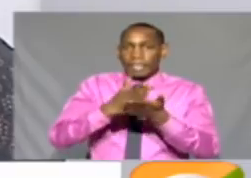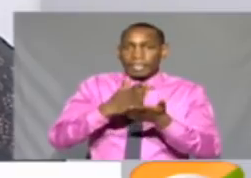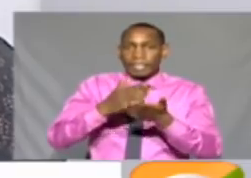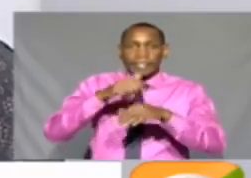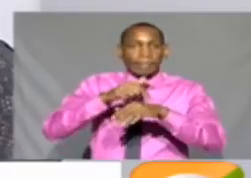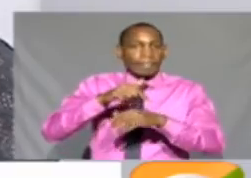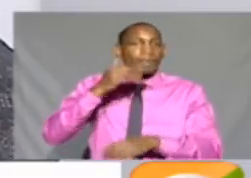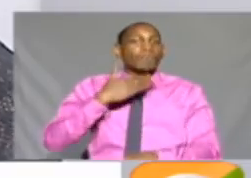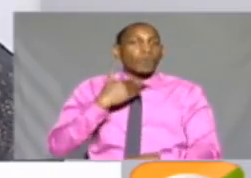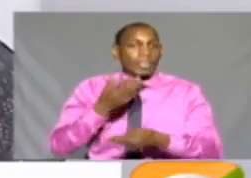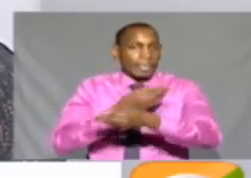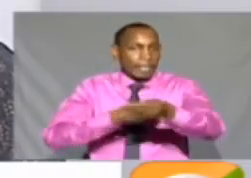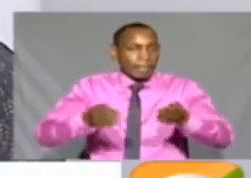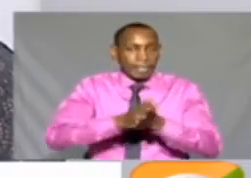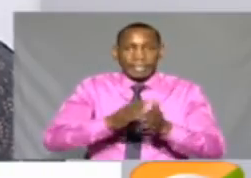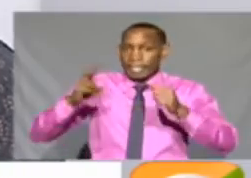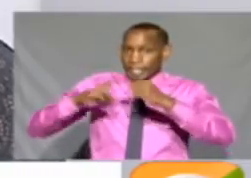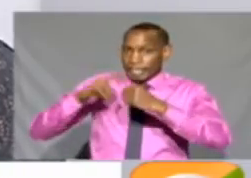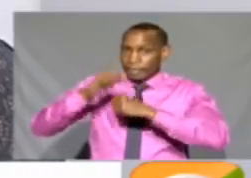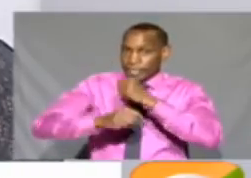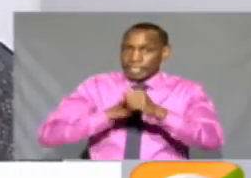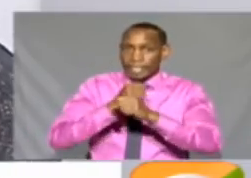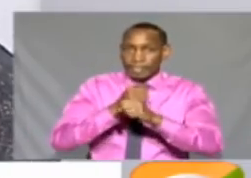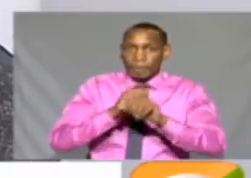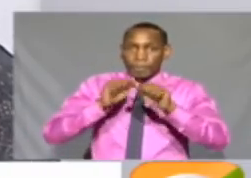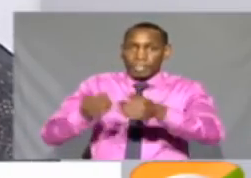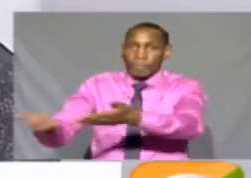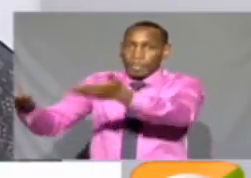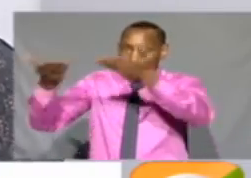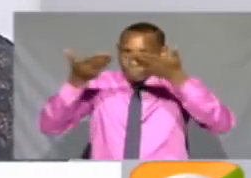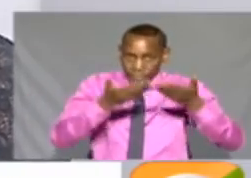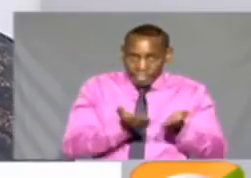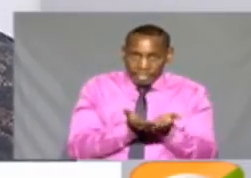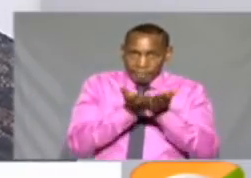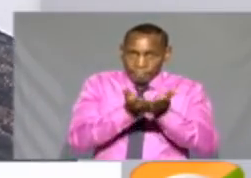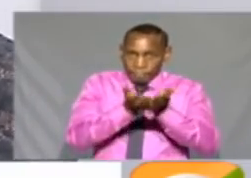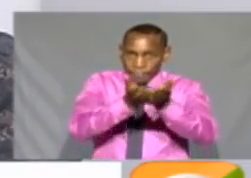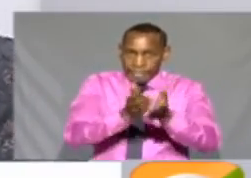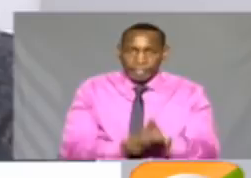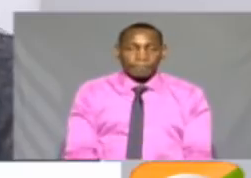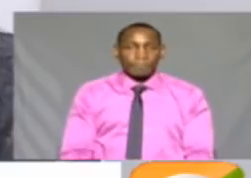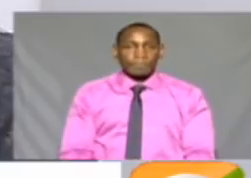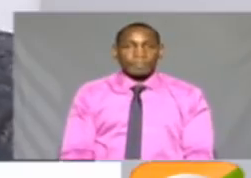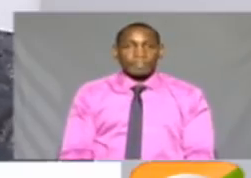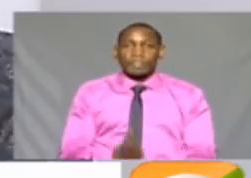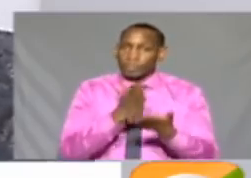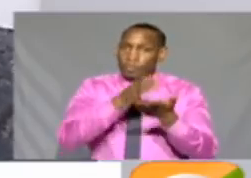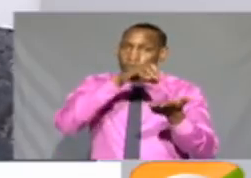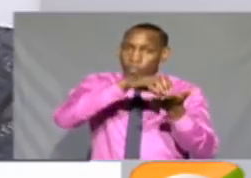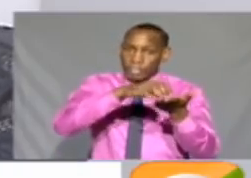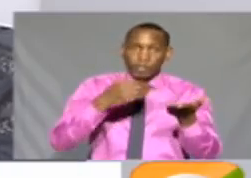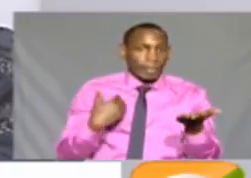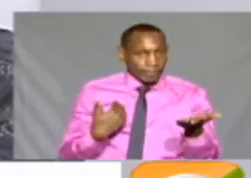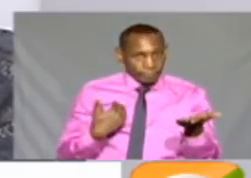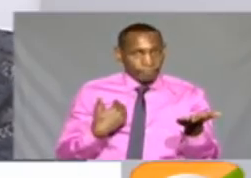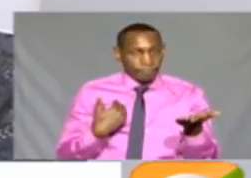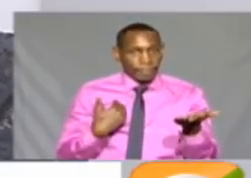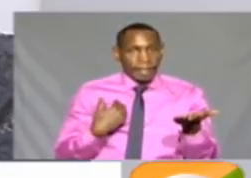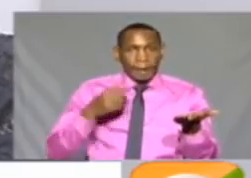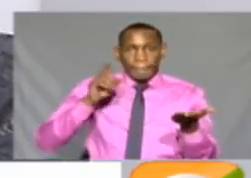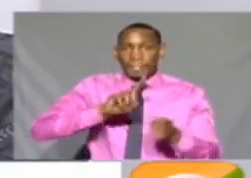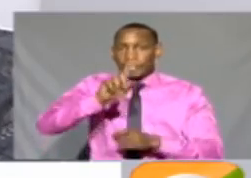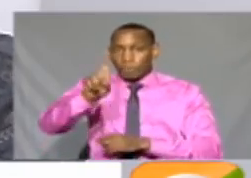these, it took 7 years for delivery. So this is the state in which we are, and we need to start